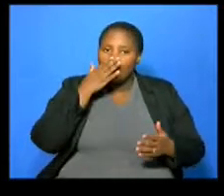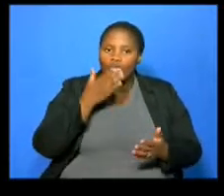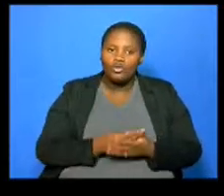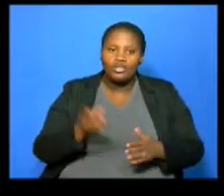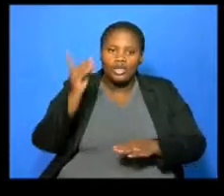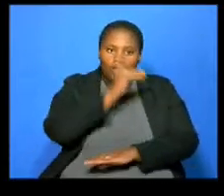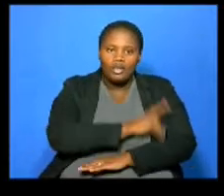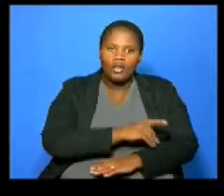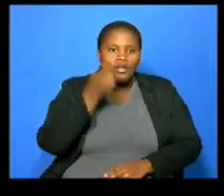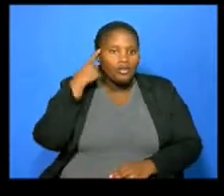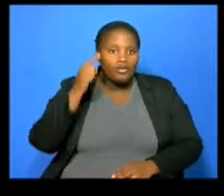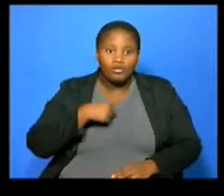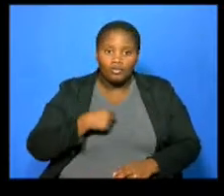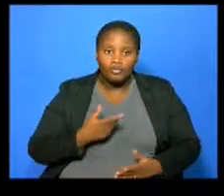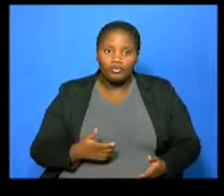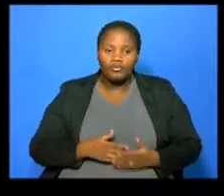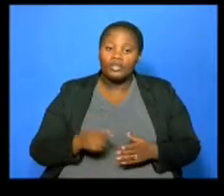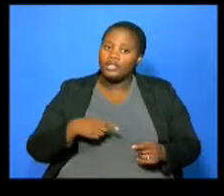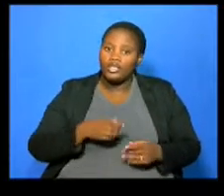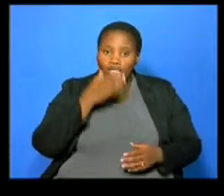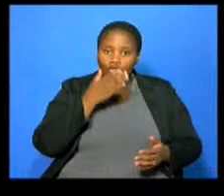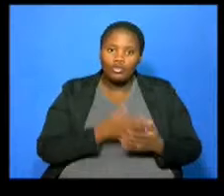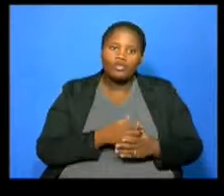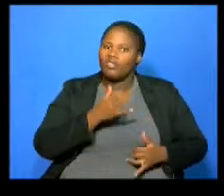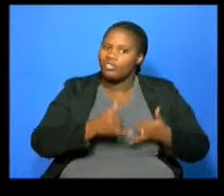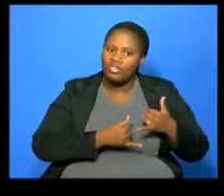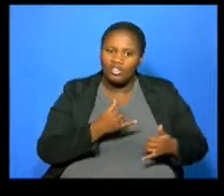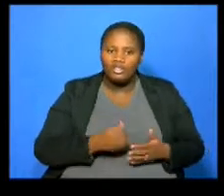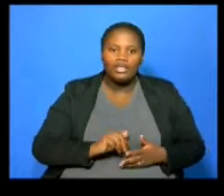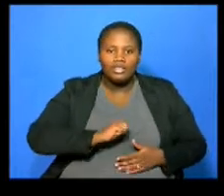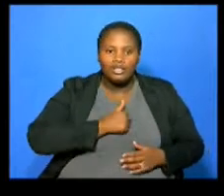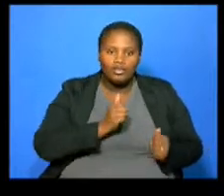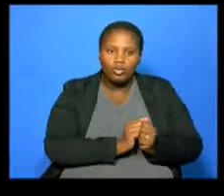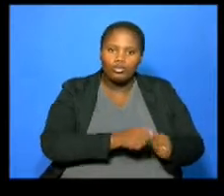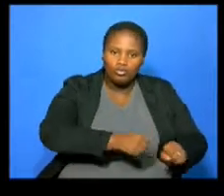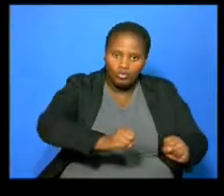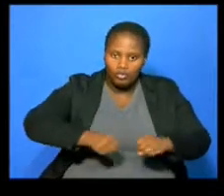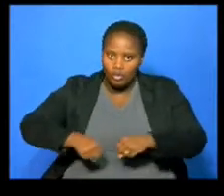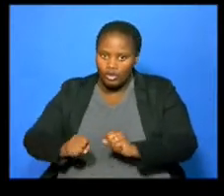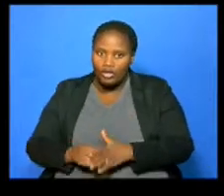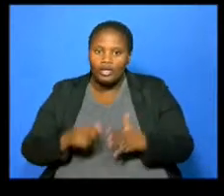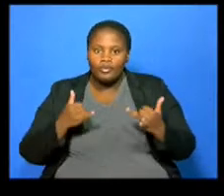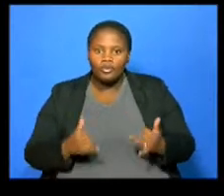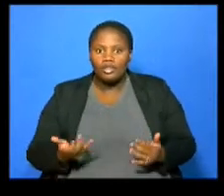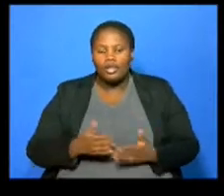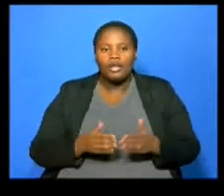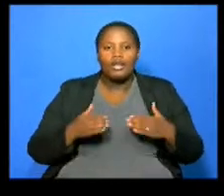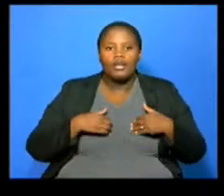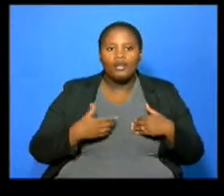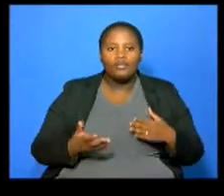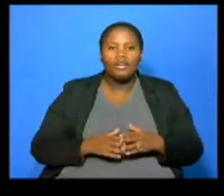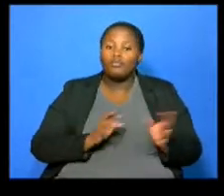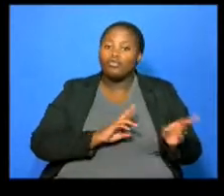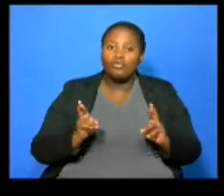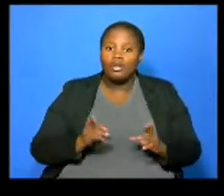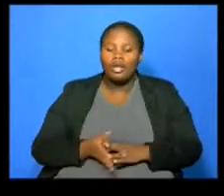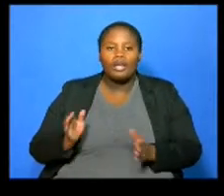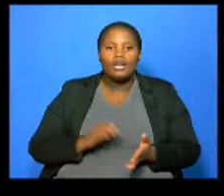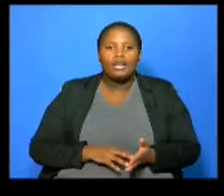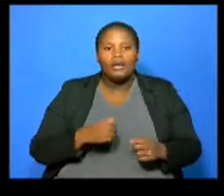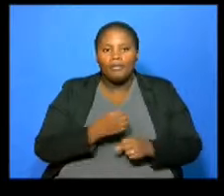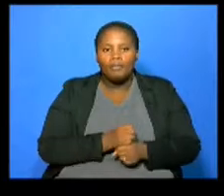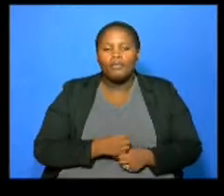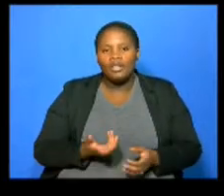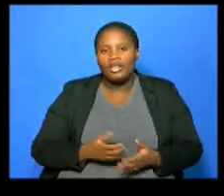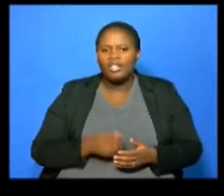interesting day for me. Prologue was so much fun. I really enjoyed my time on the bike, and it was like a motocross track. It was nicely watered and prepared, and I made a small